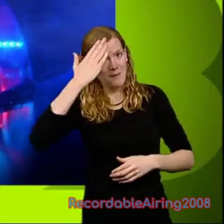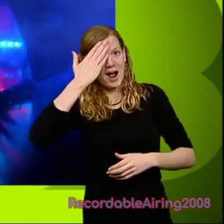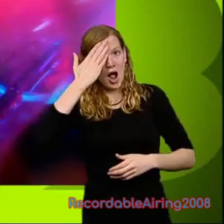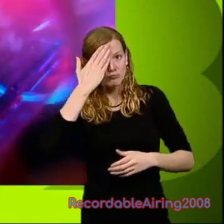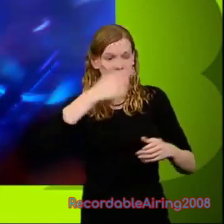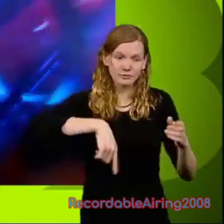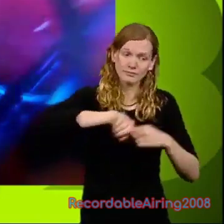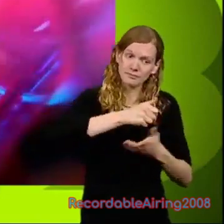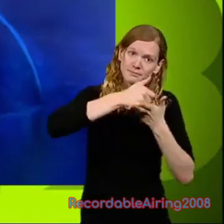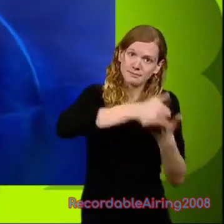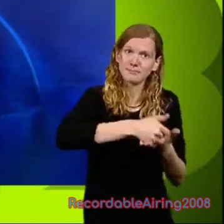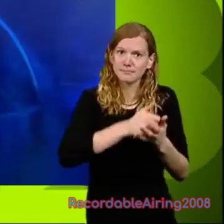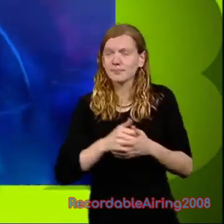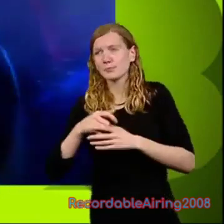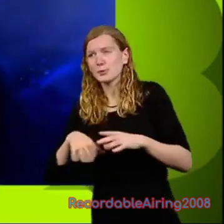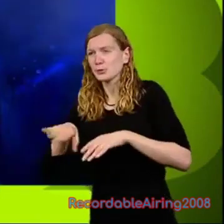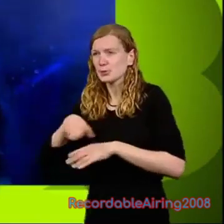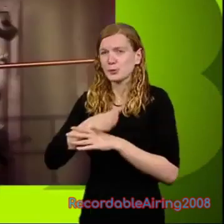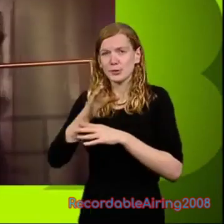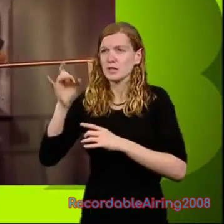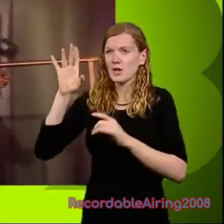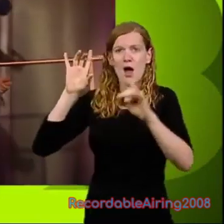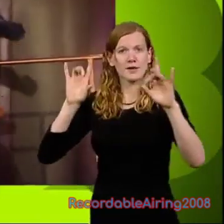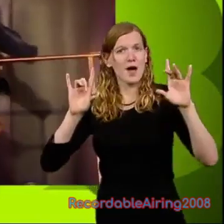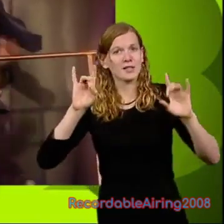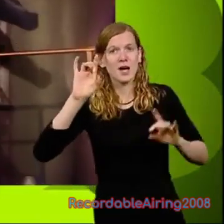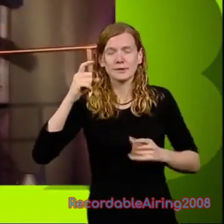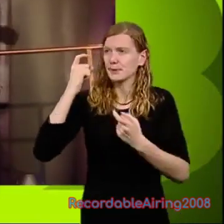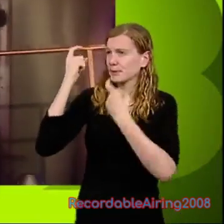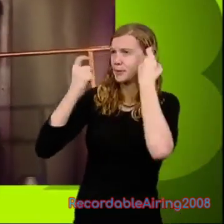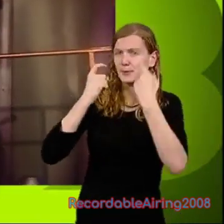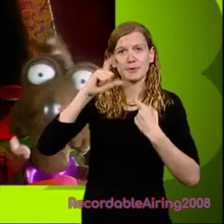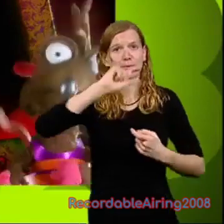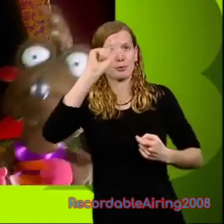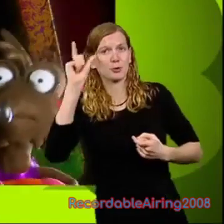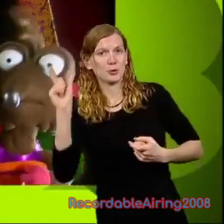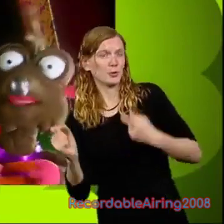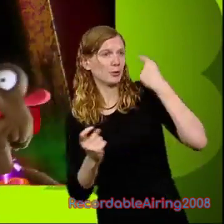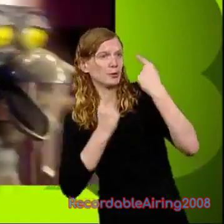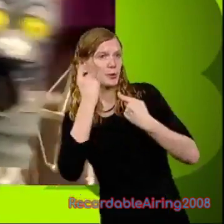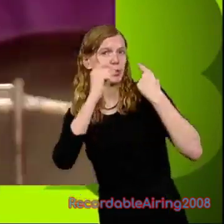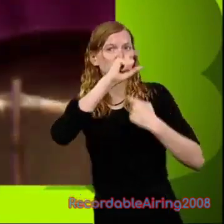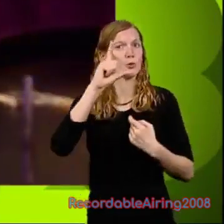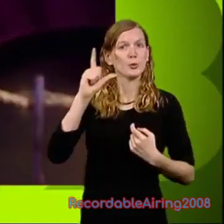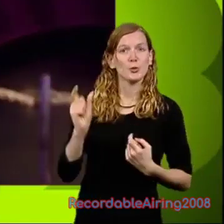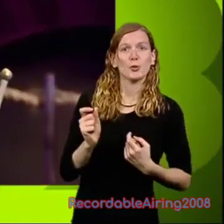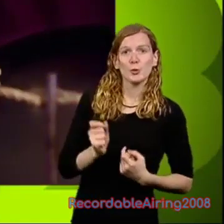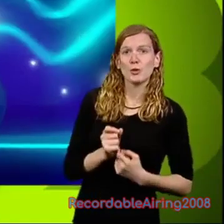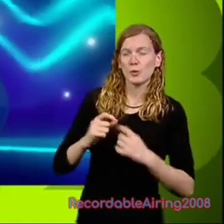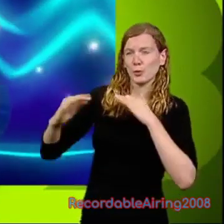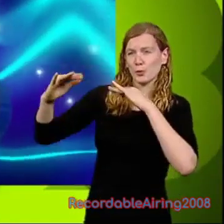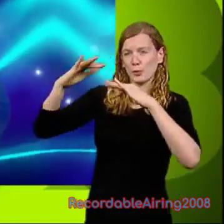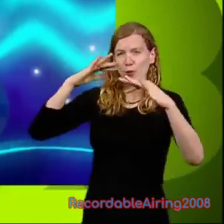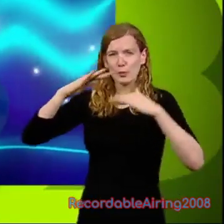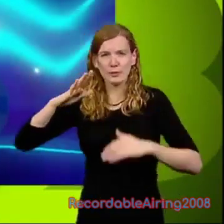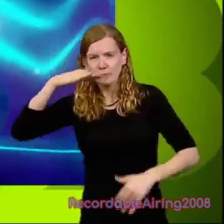the stars. Search the moon, search the moon. Scan the sound waves for a tune. A lovely tune. We'll be sure to